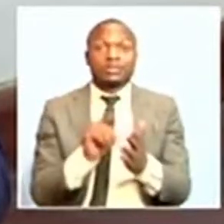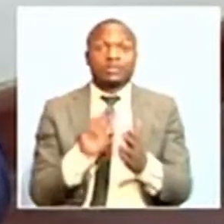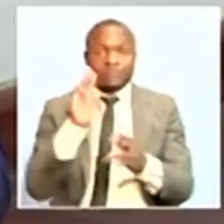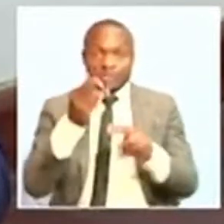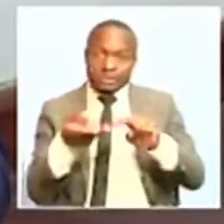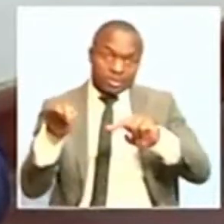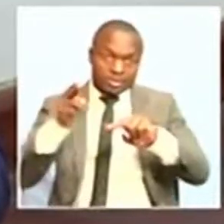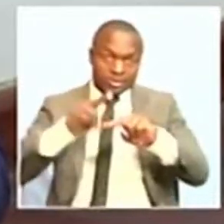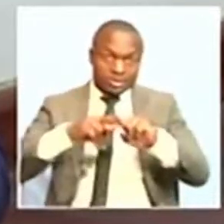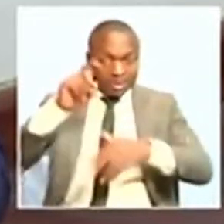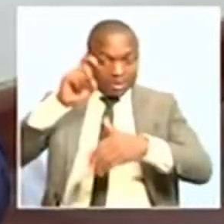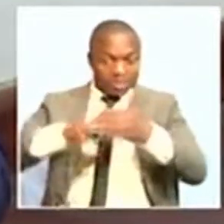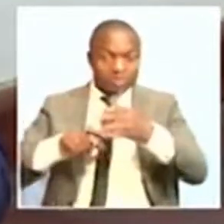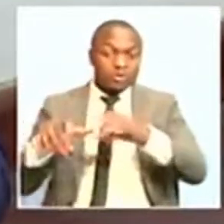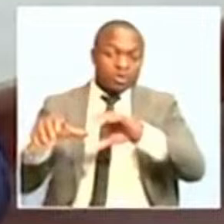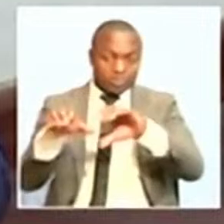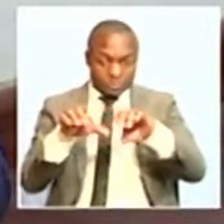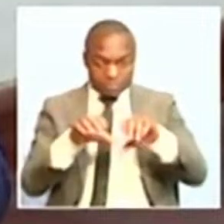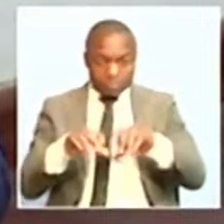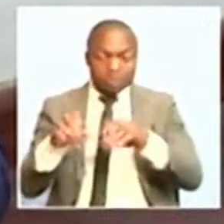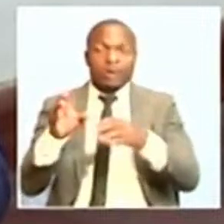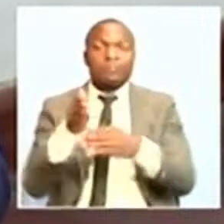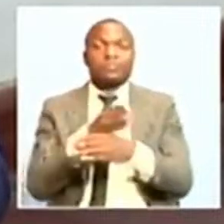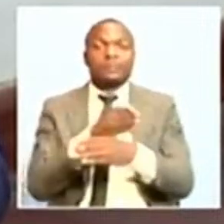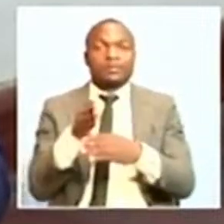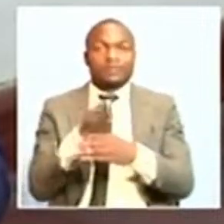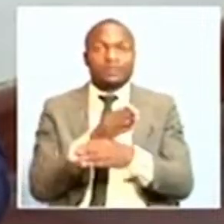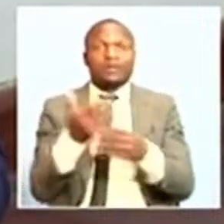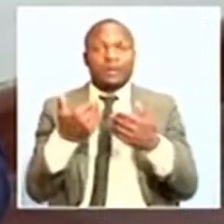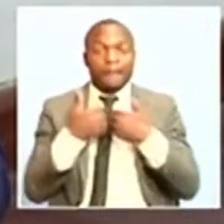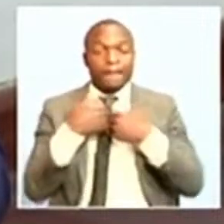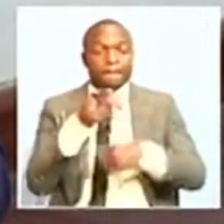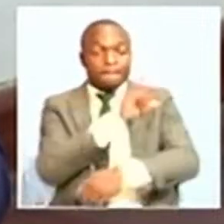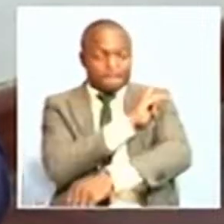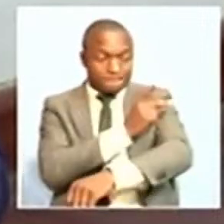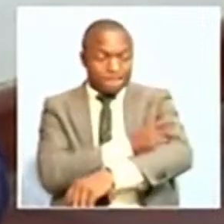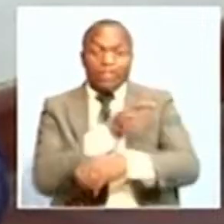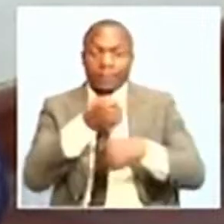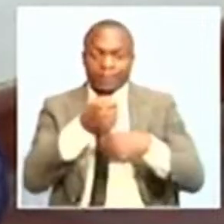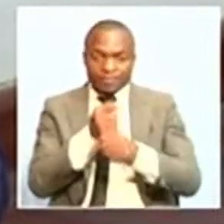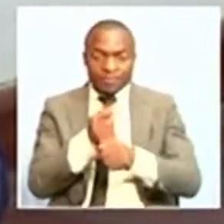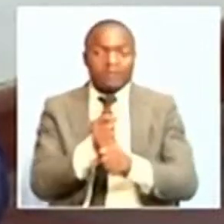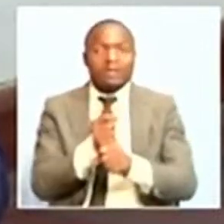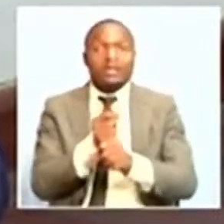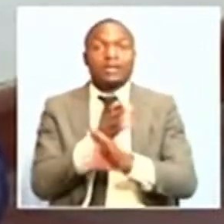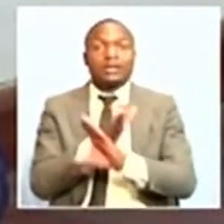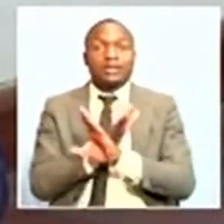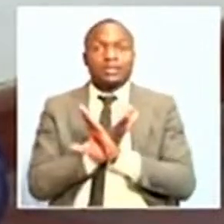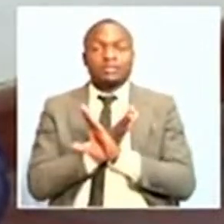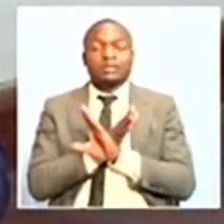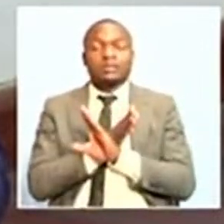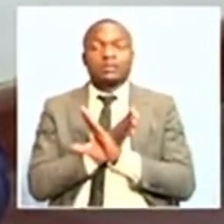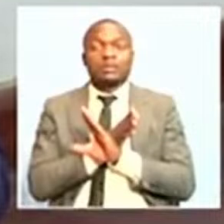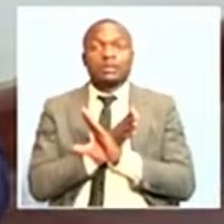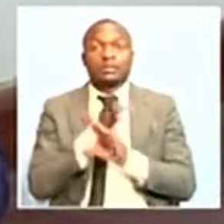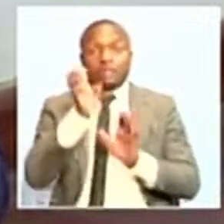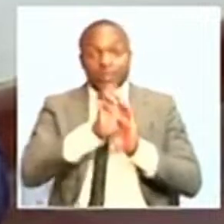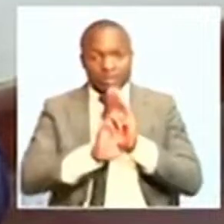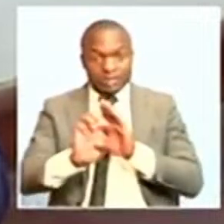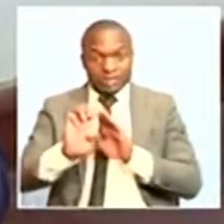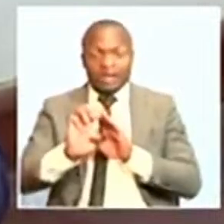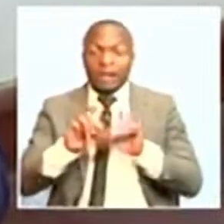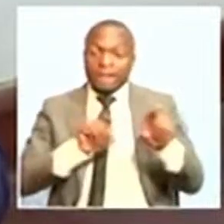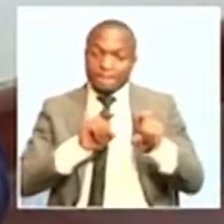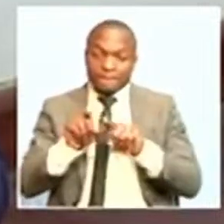the cost of doing business, and it has the potential to make Zambian exports less competitive in international markets, because these